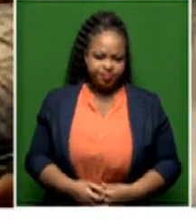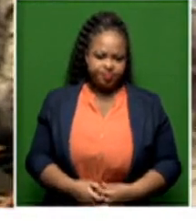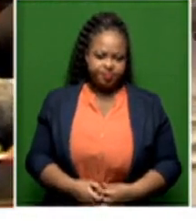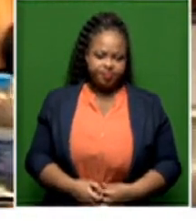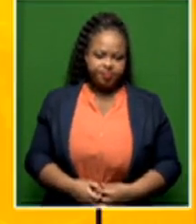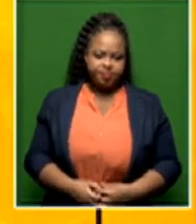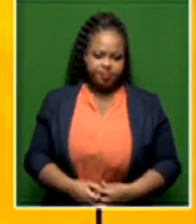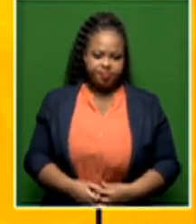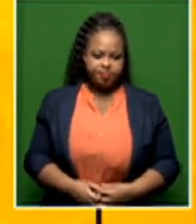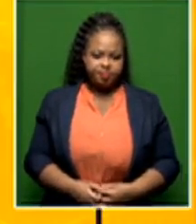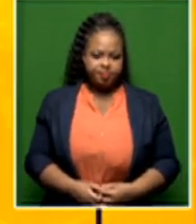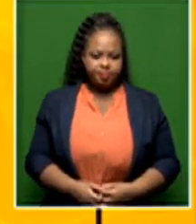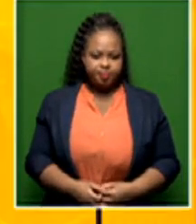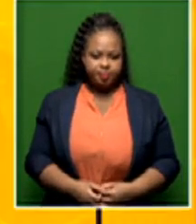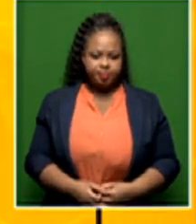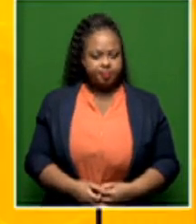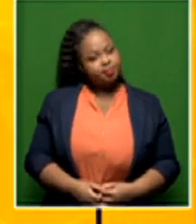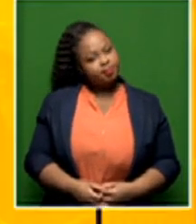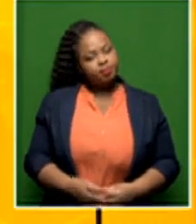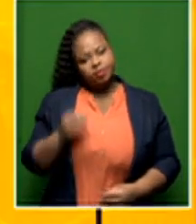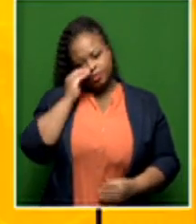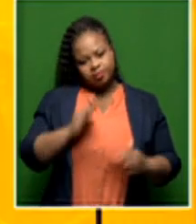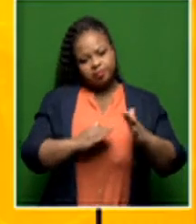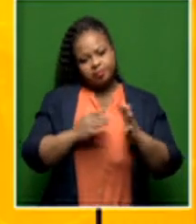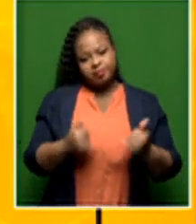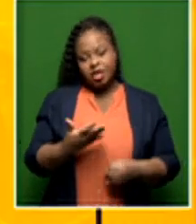Those are your news headlines at 6:30.